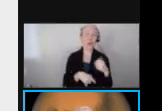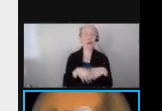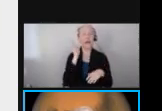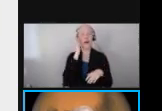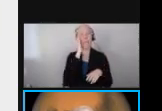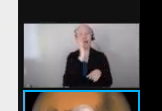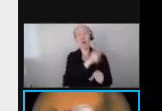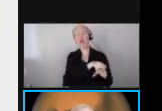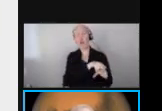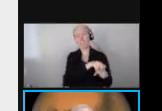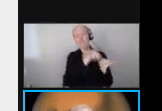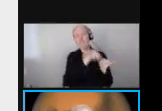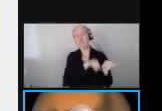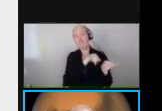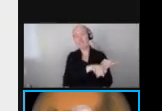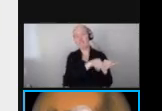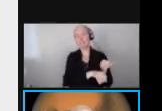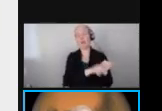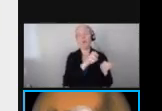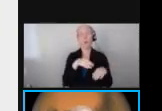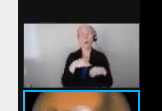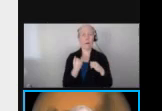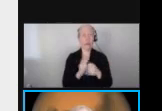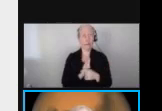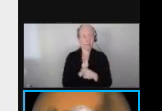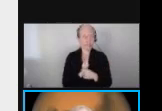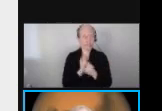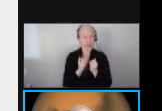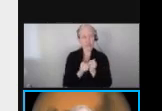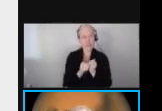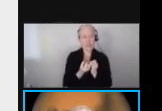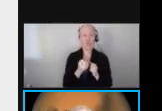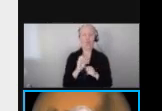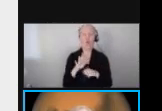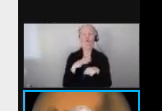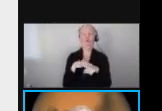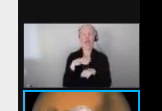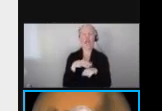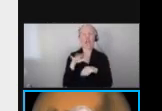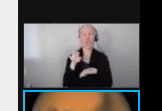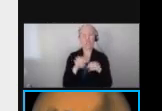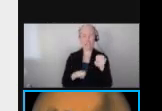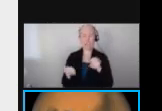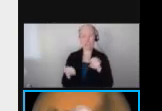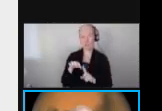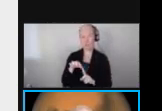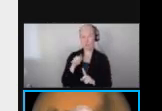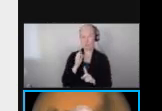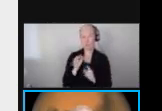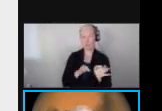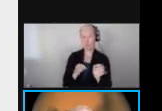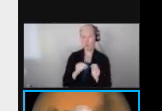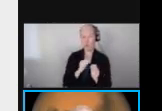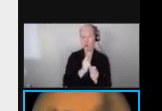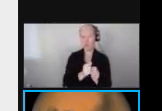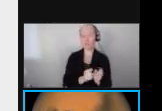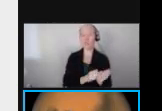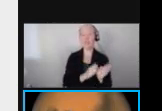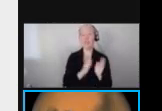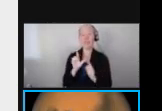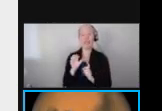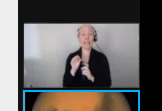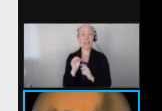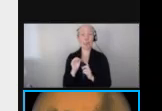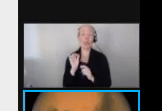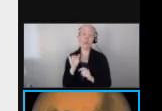isolation or radiation experiments. I'll tell you a little bit more about that in a second. In low Earth orbit, that's the International Space Station.